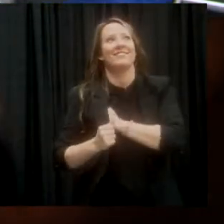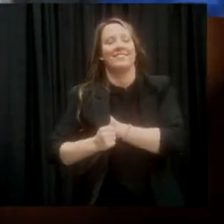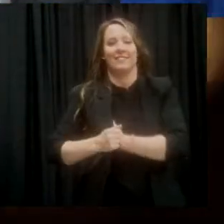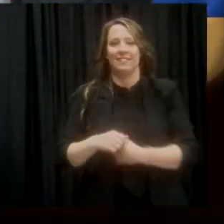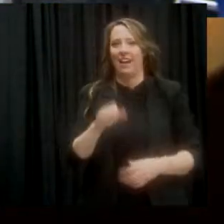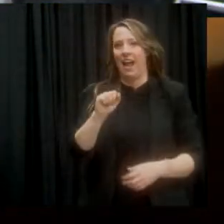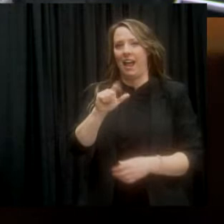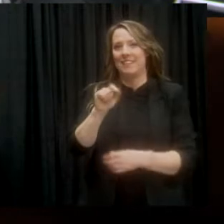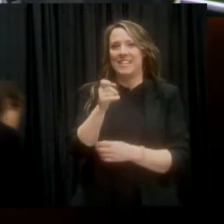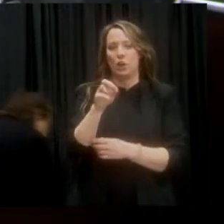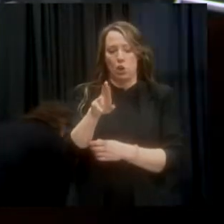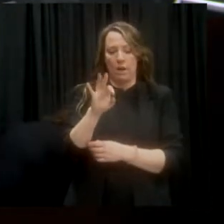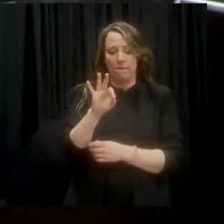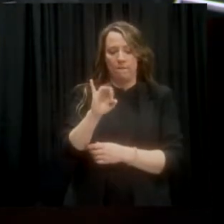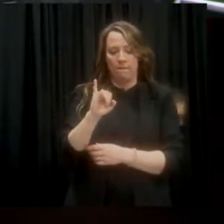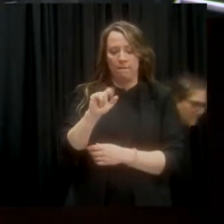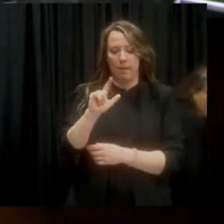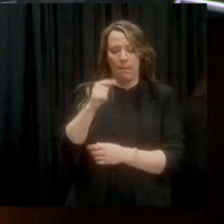Alexander Filpo.